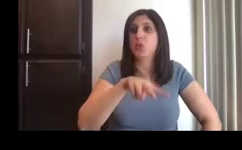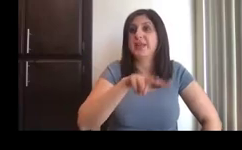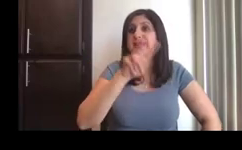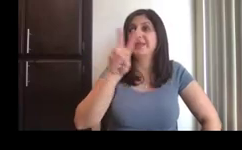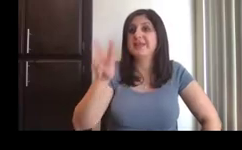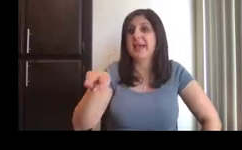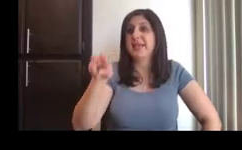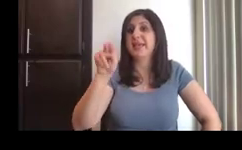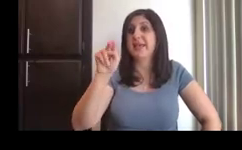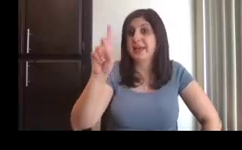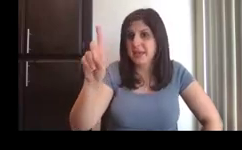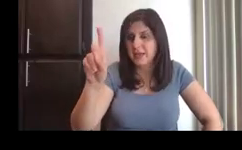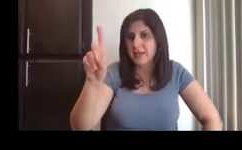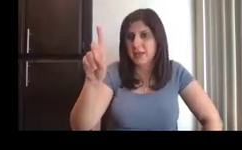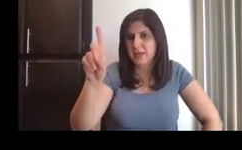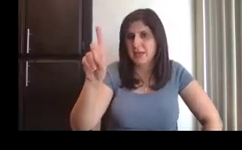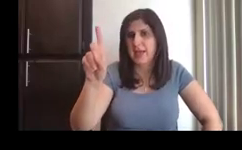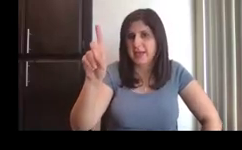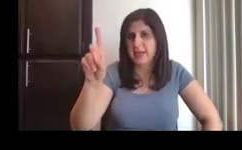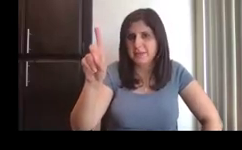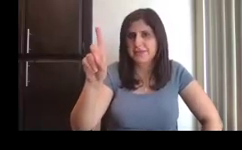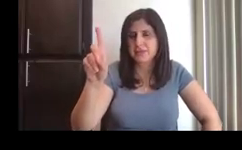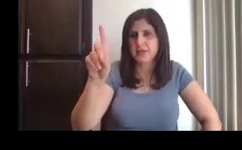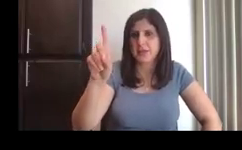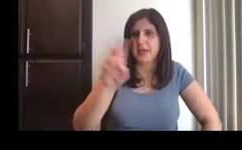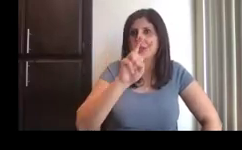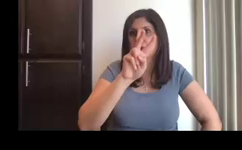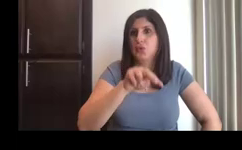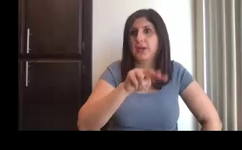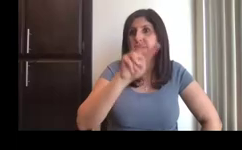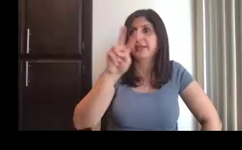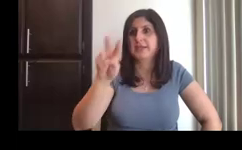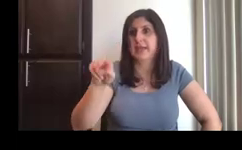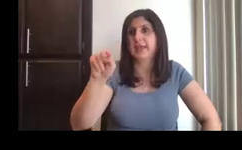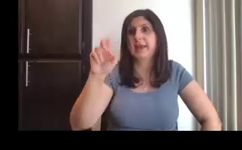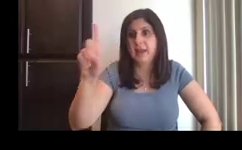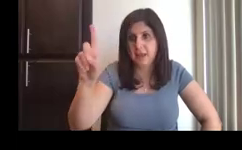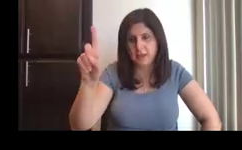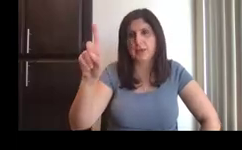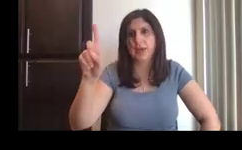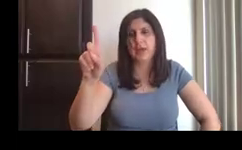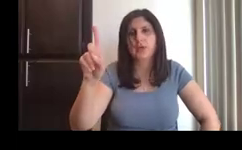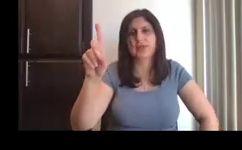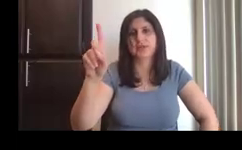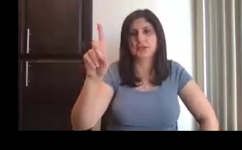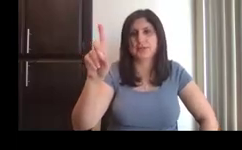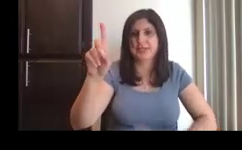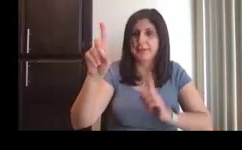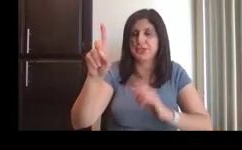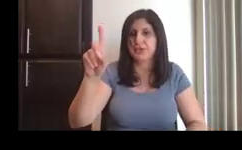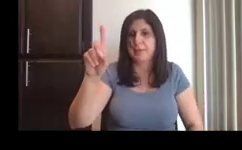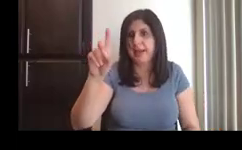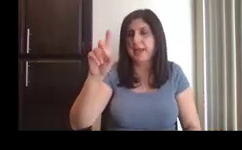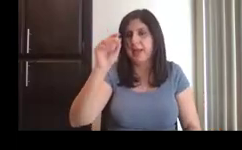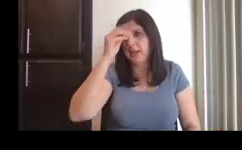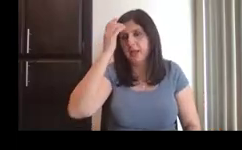Okay, 22nd ND. Okay, so 22nd. Okay, we'll learn those numbers